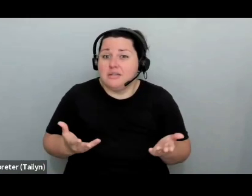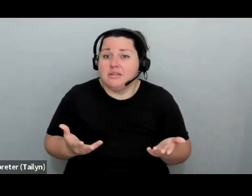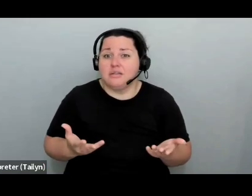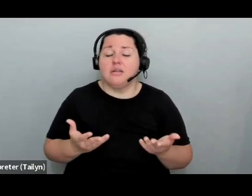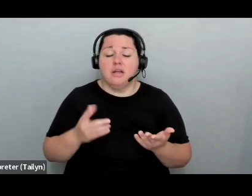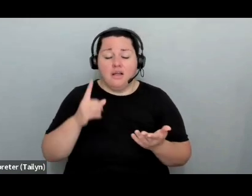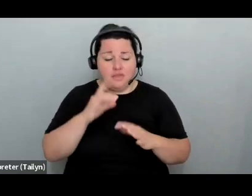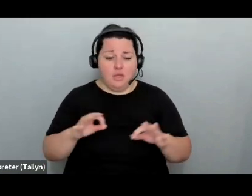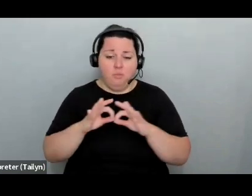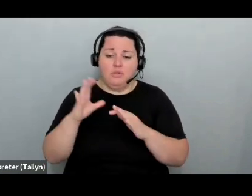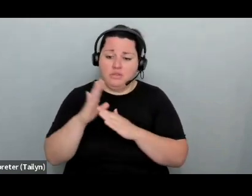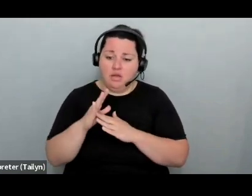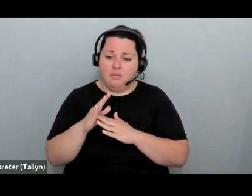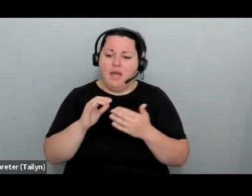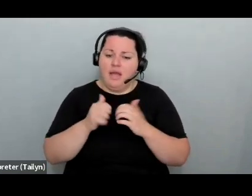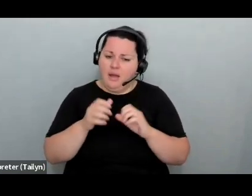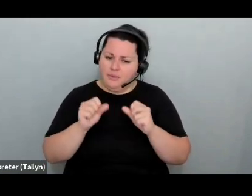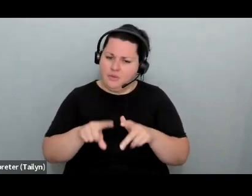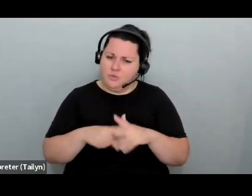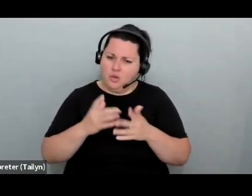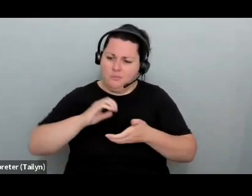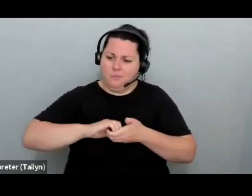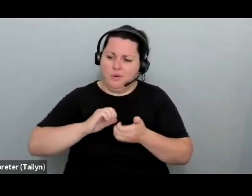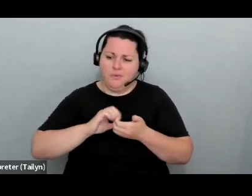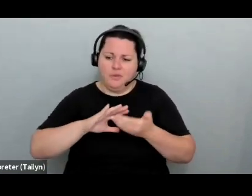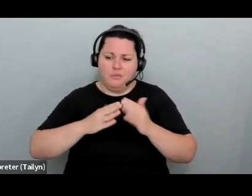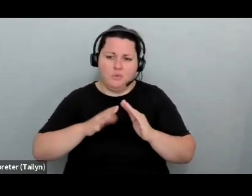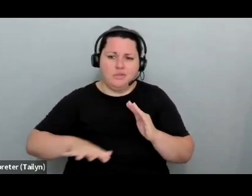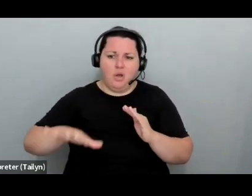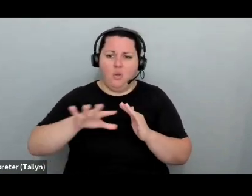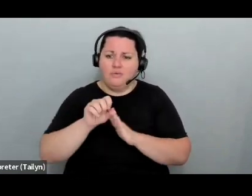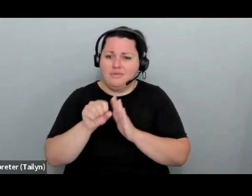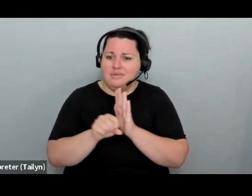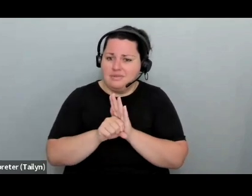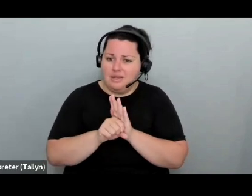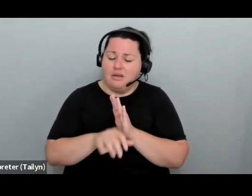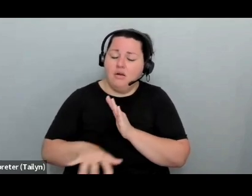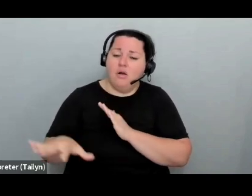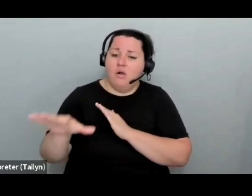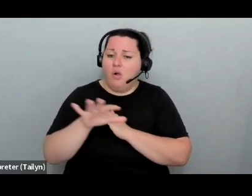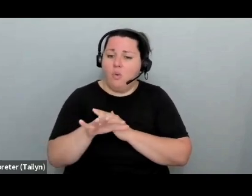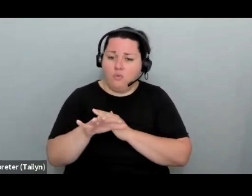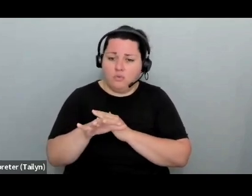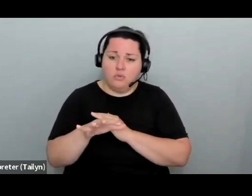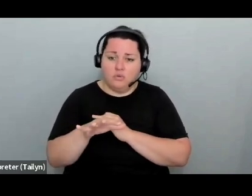most important is how do you begin to partner with communities across your state, across your